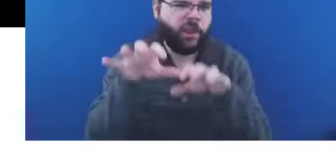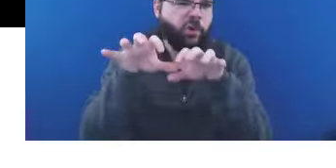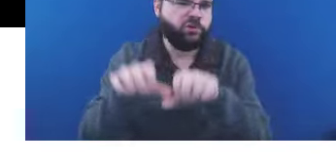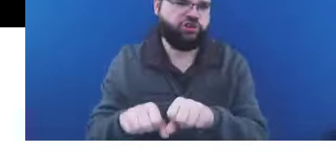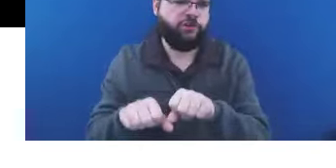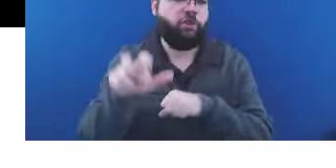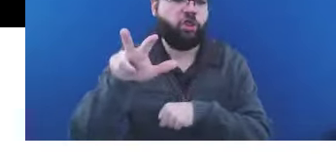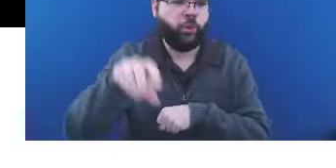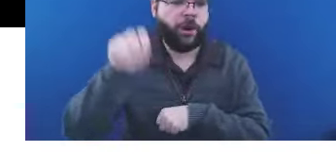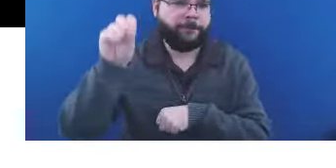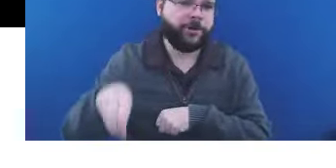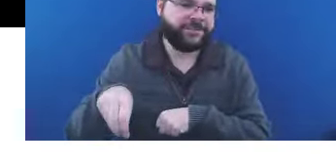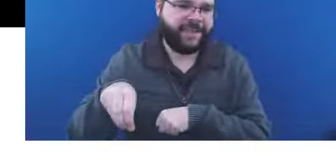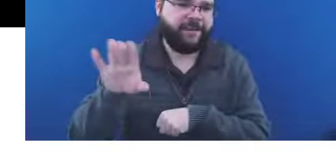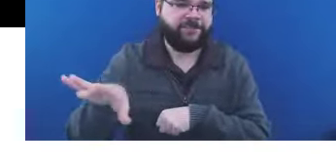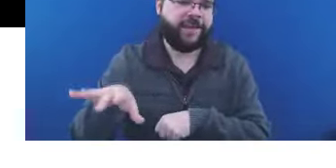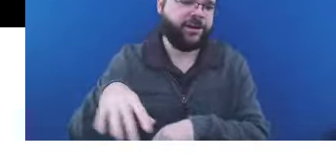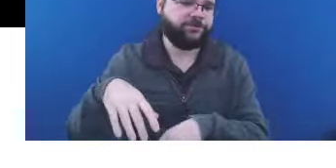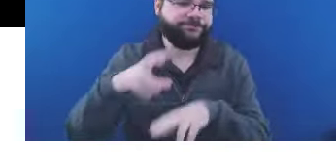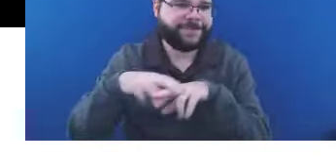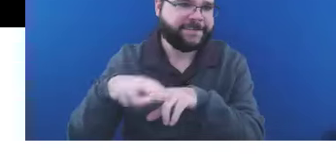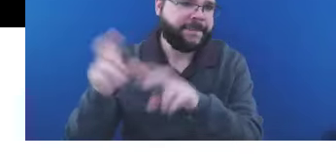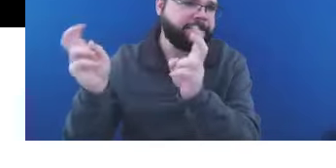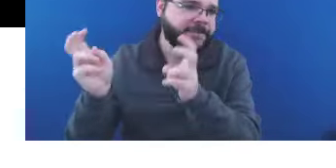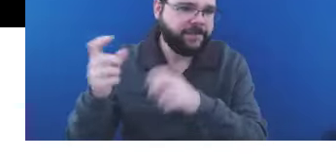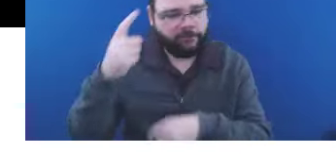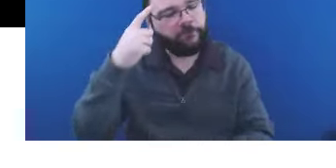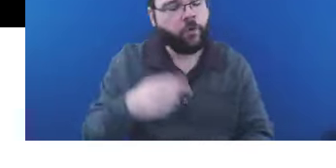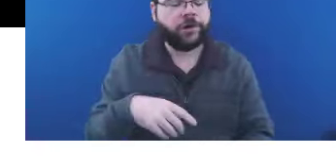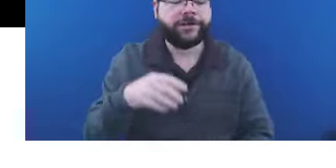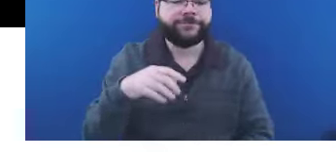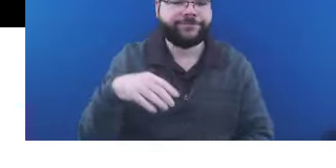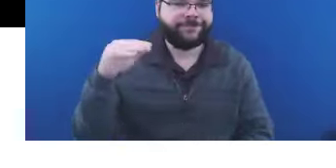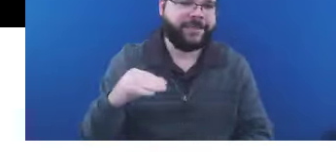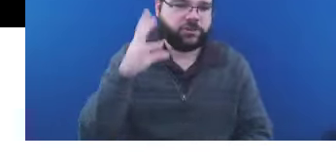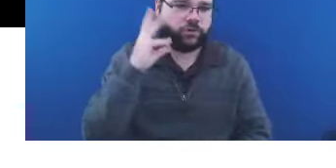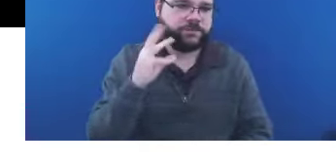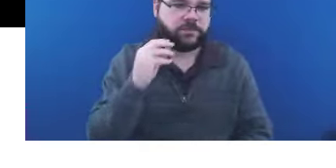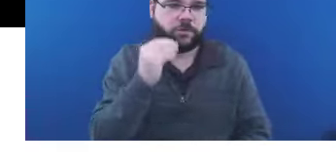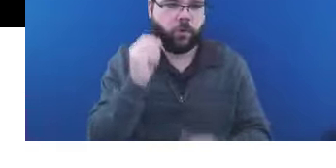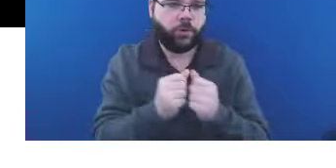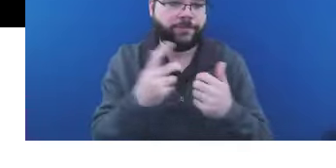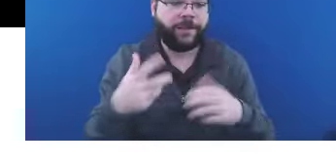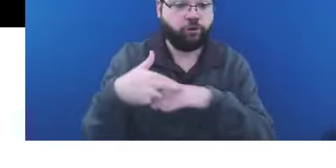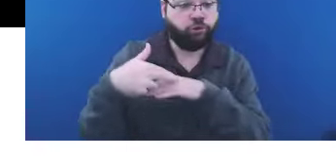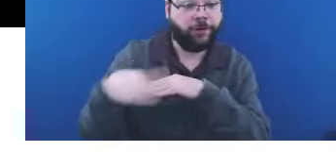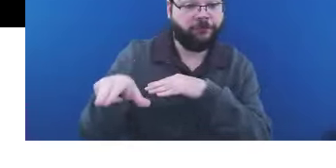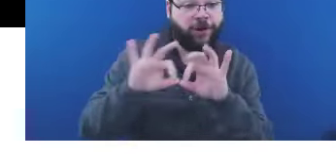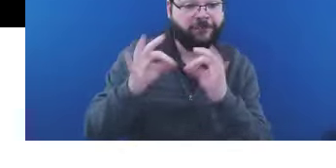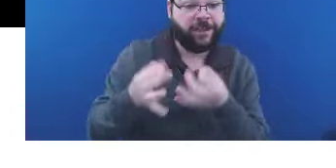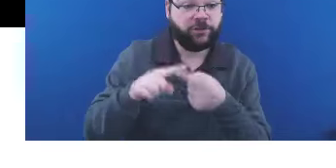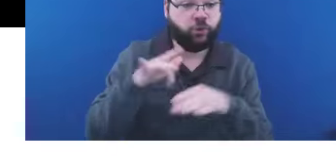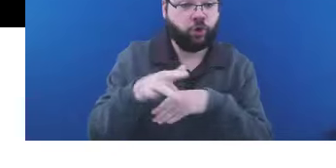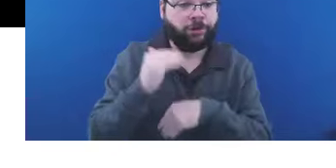3% of their spots for children experiencing homelessness. When you refer a family to Early Head